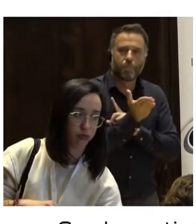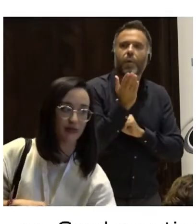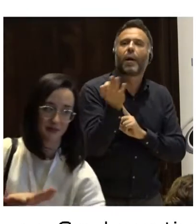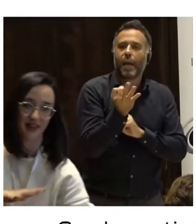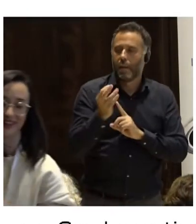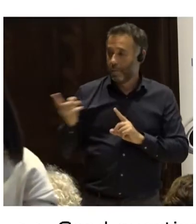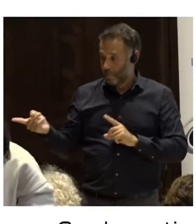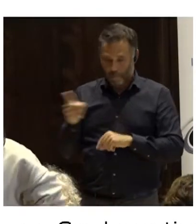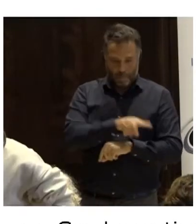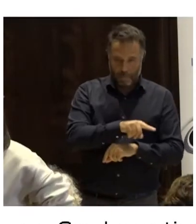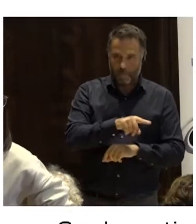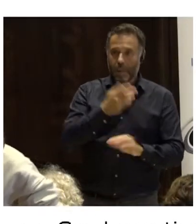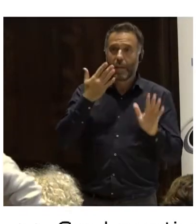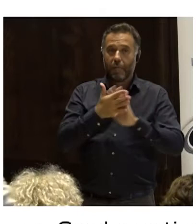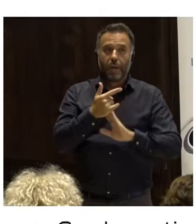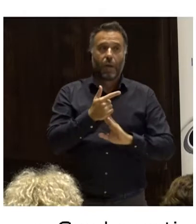switches.